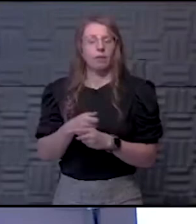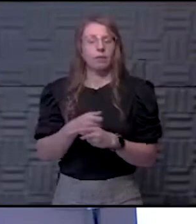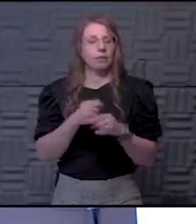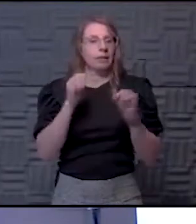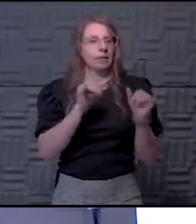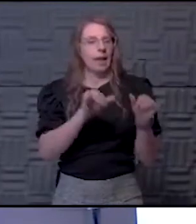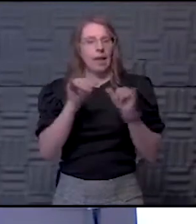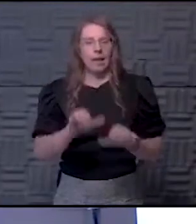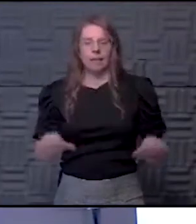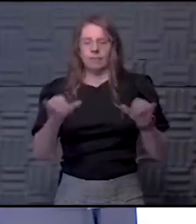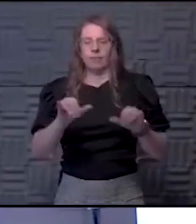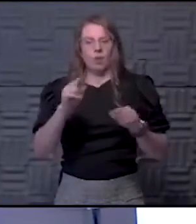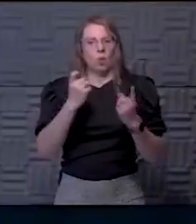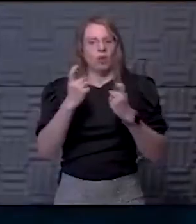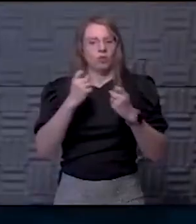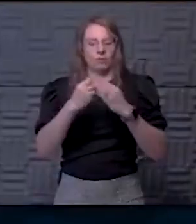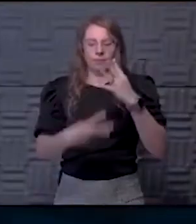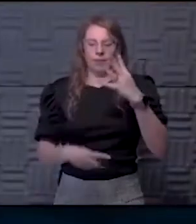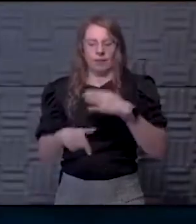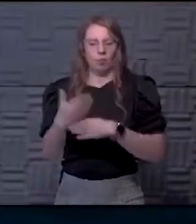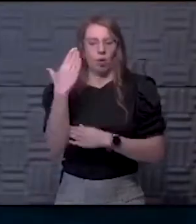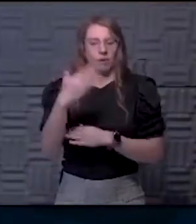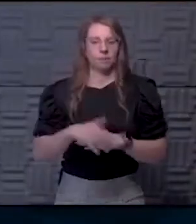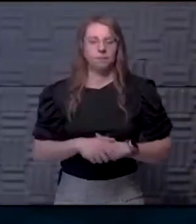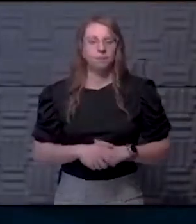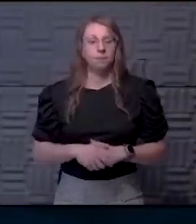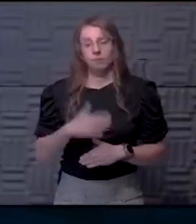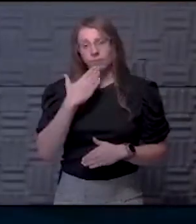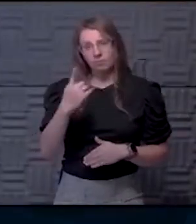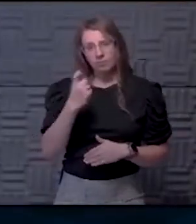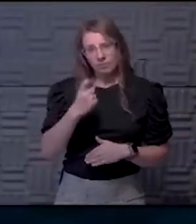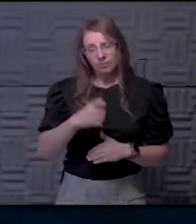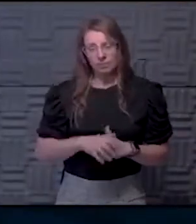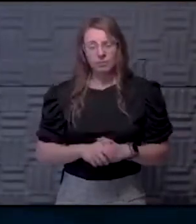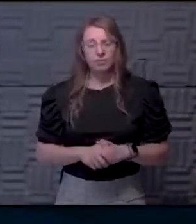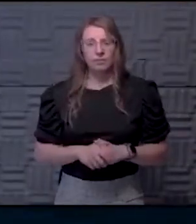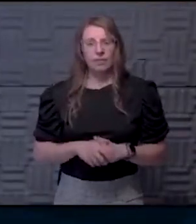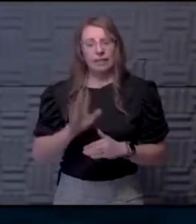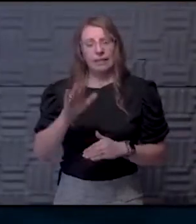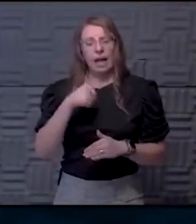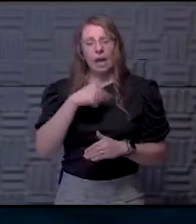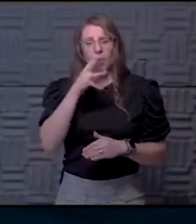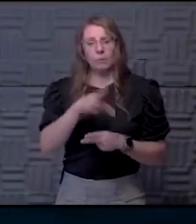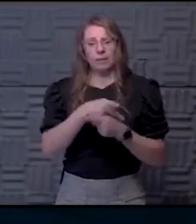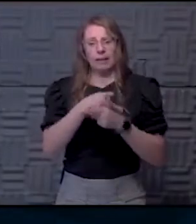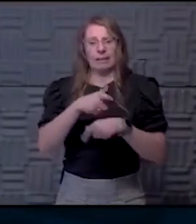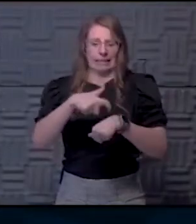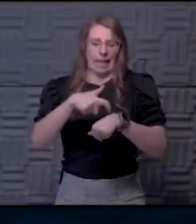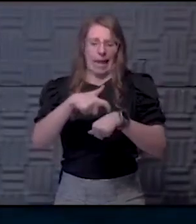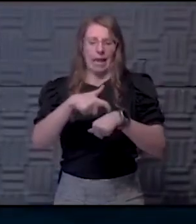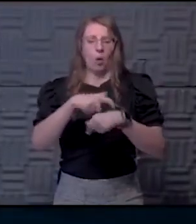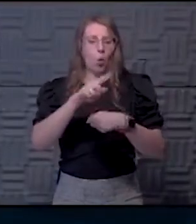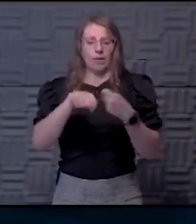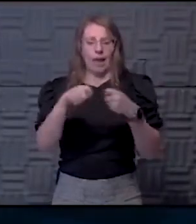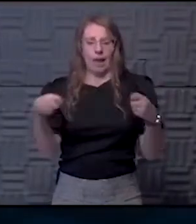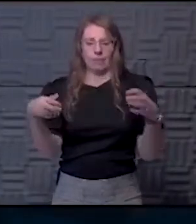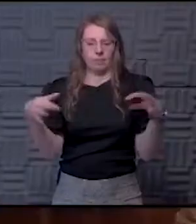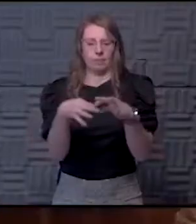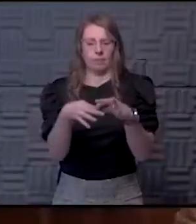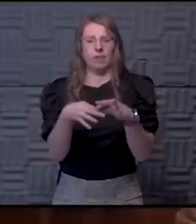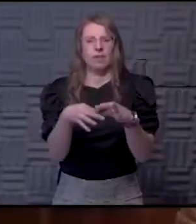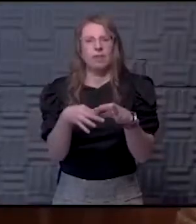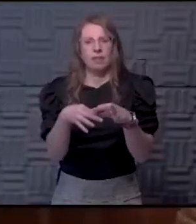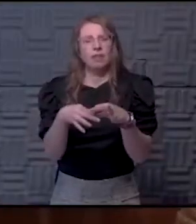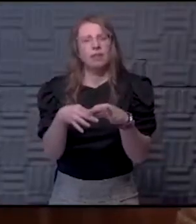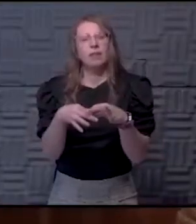morning. I mean, it's a good question. I'd be careful about tying them together. There are